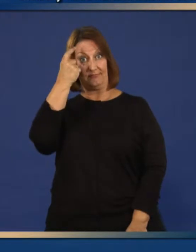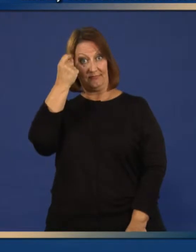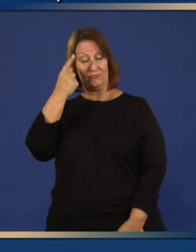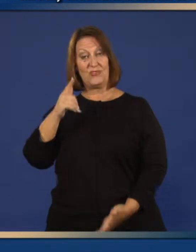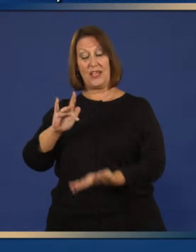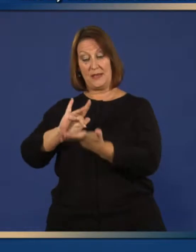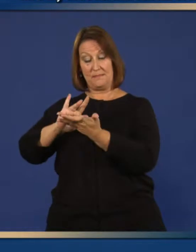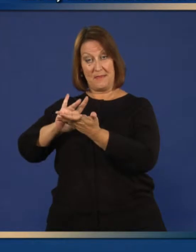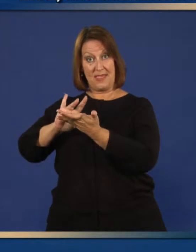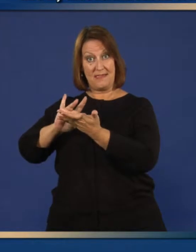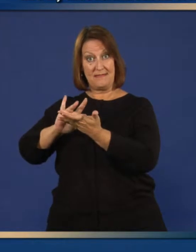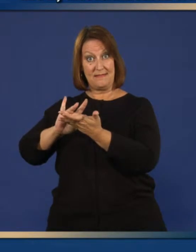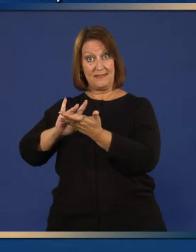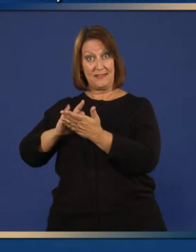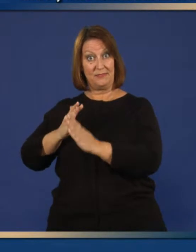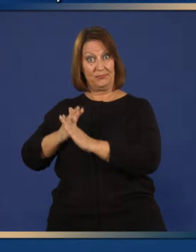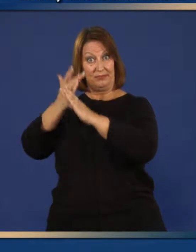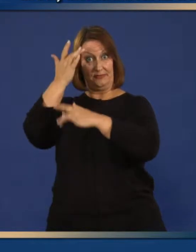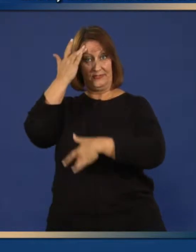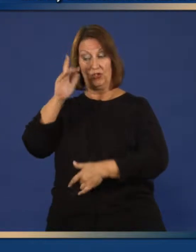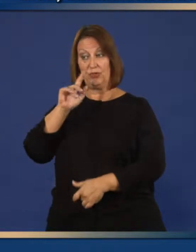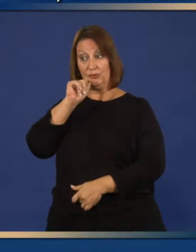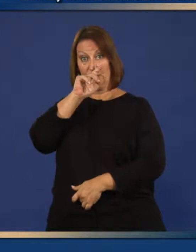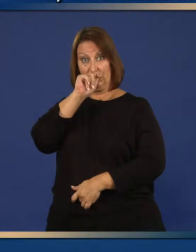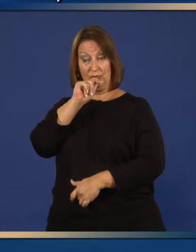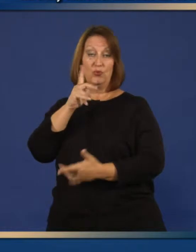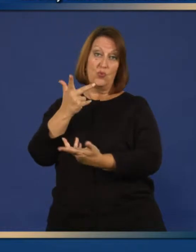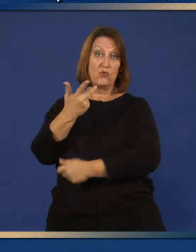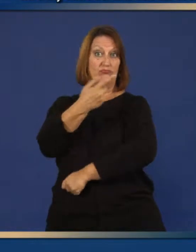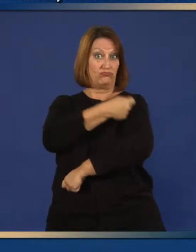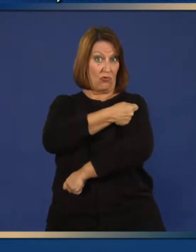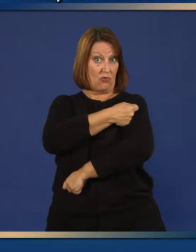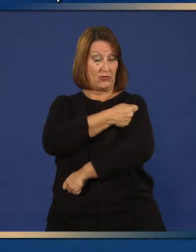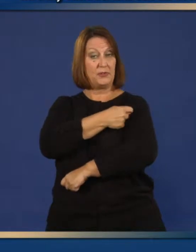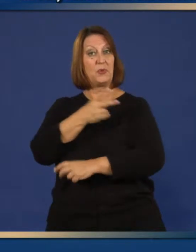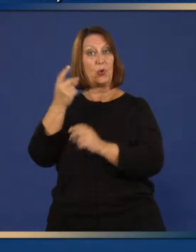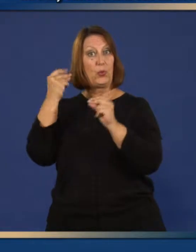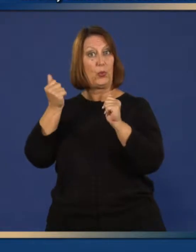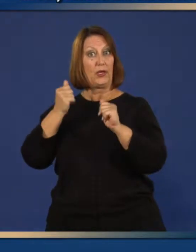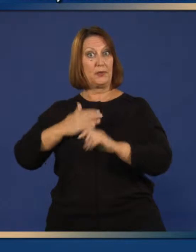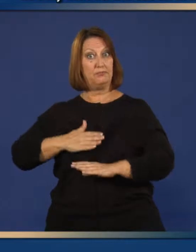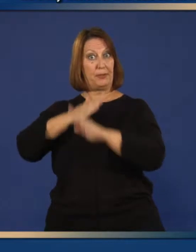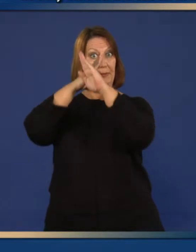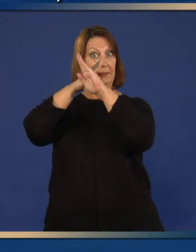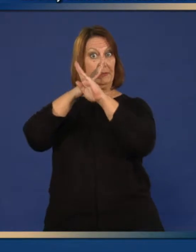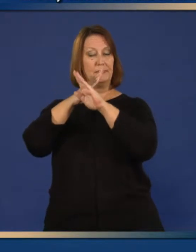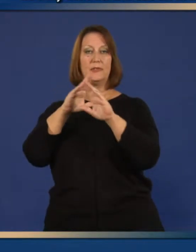It takes up to 2 weeks for protection to develop after the vaccination.